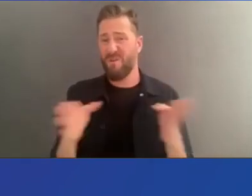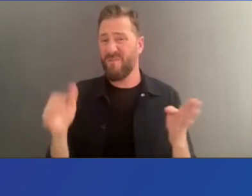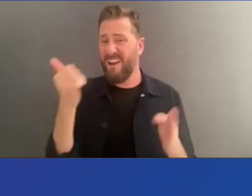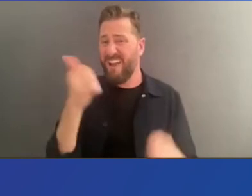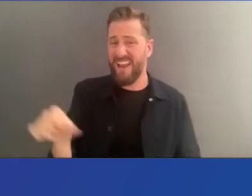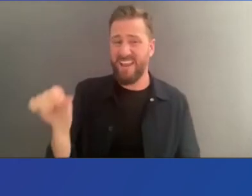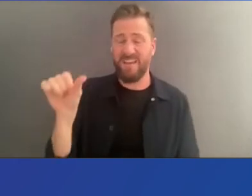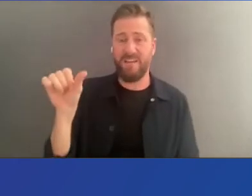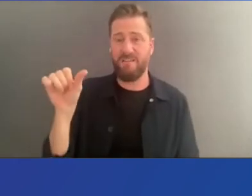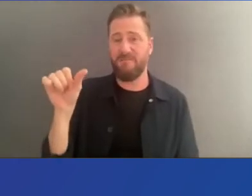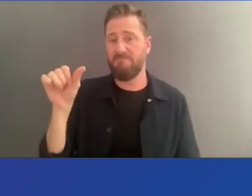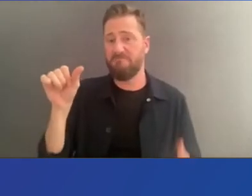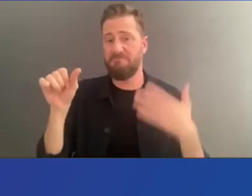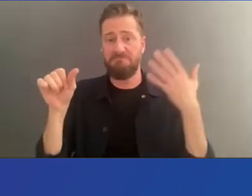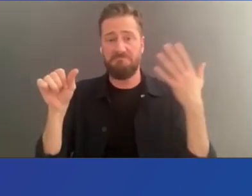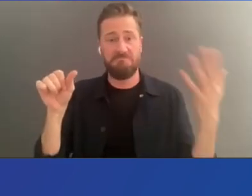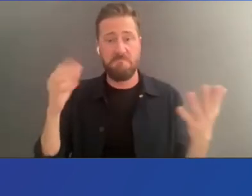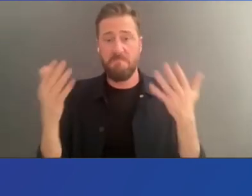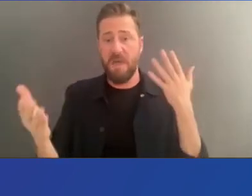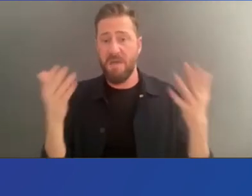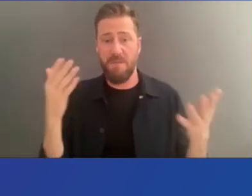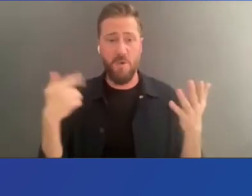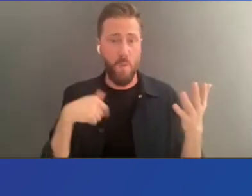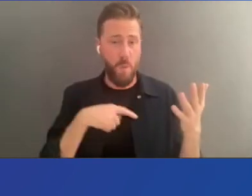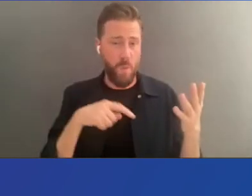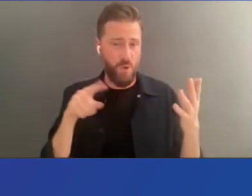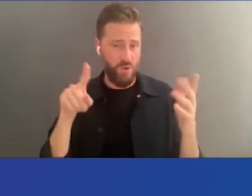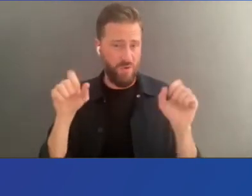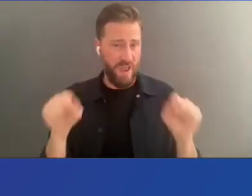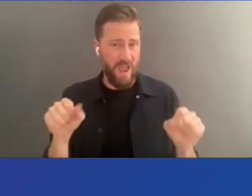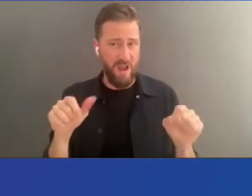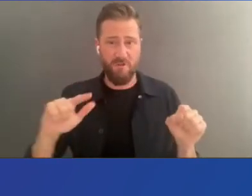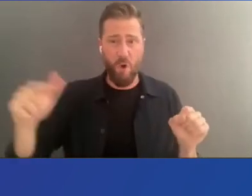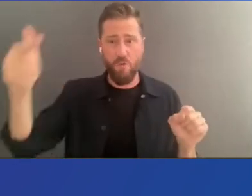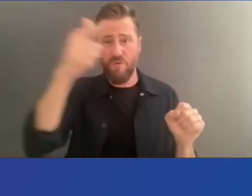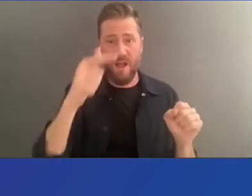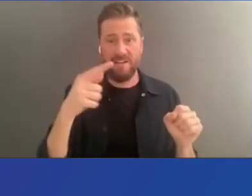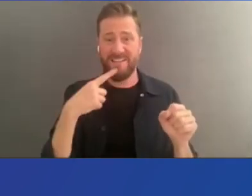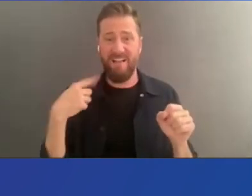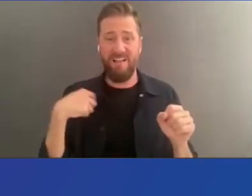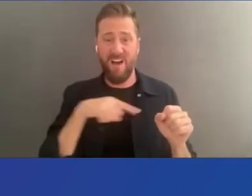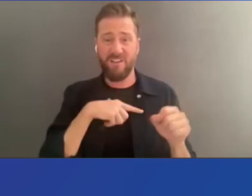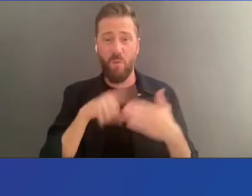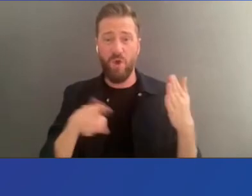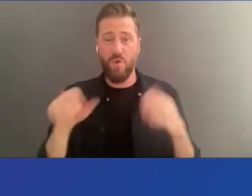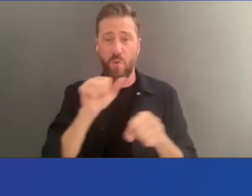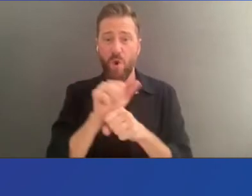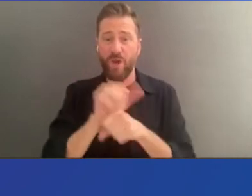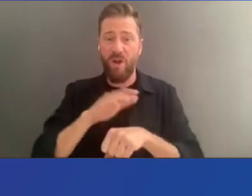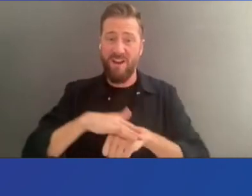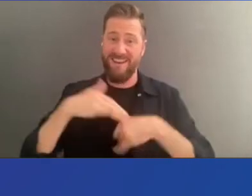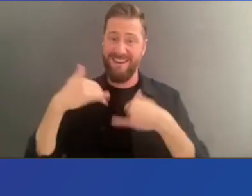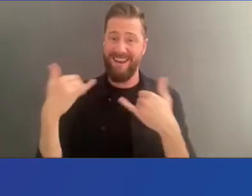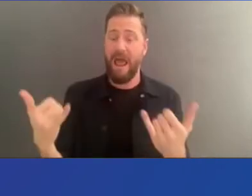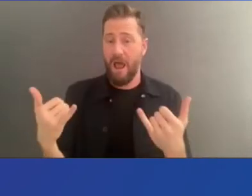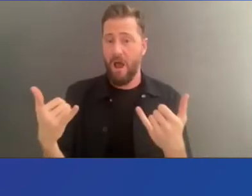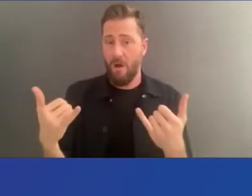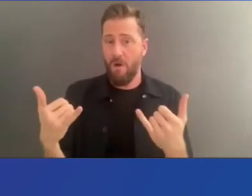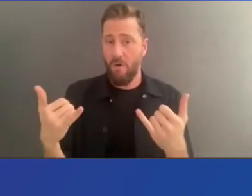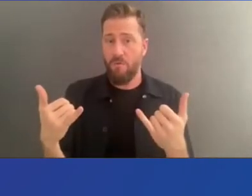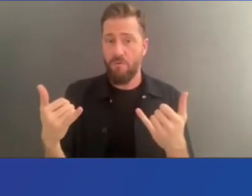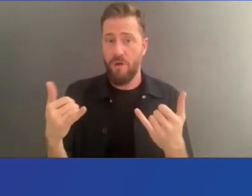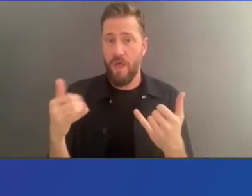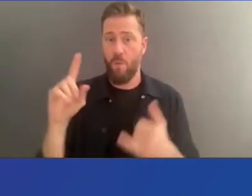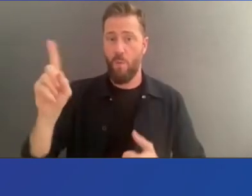any, maybe you can all go around and tell us what you're working on now, and where